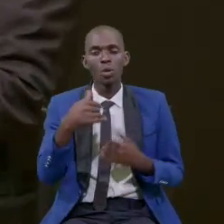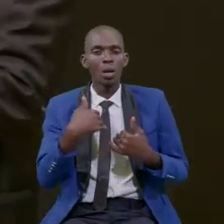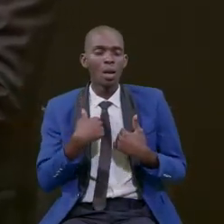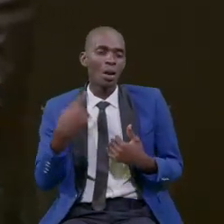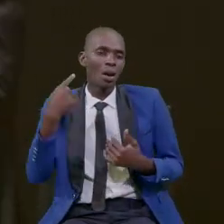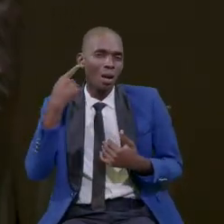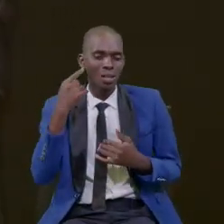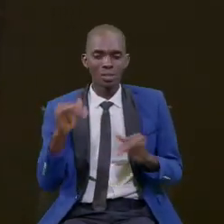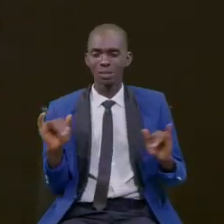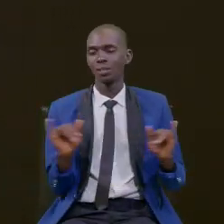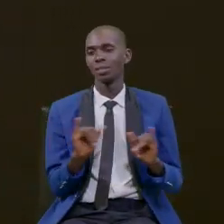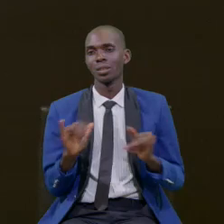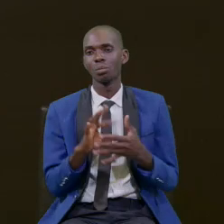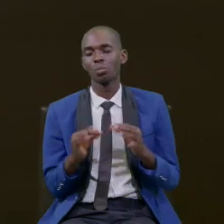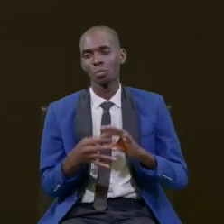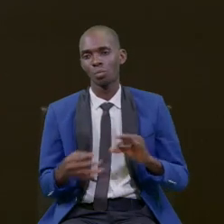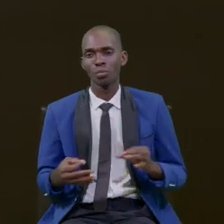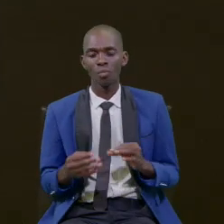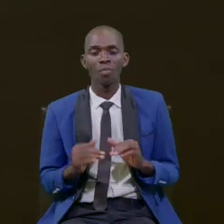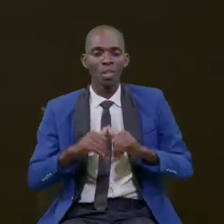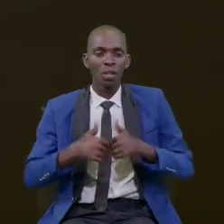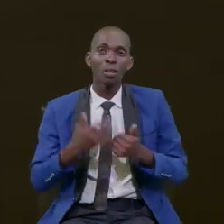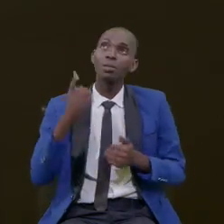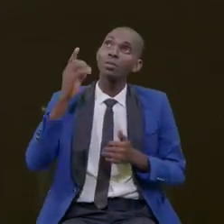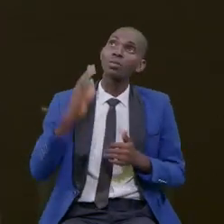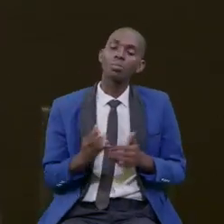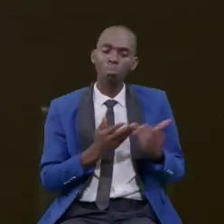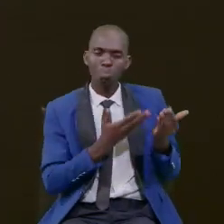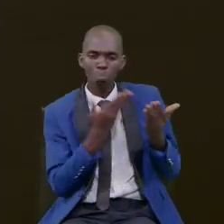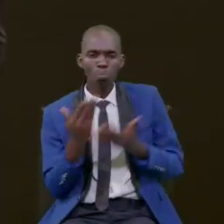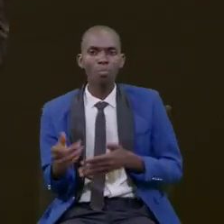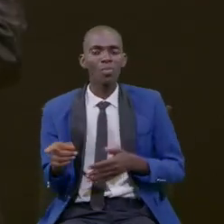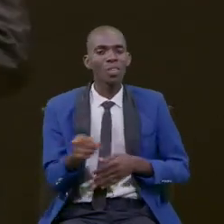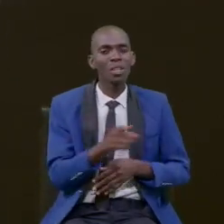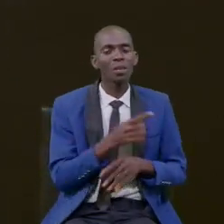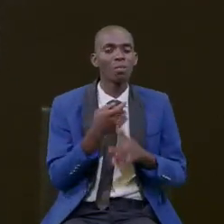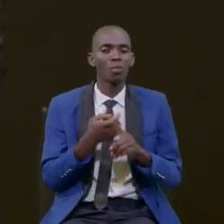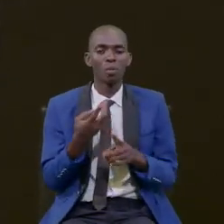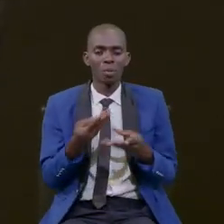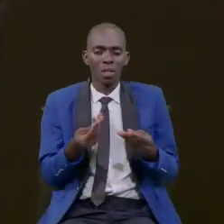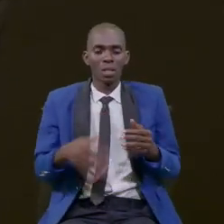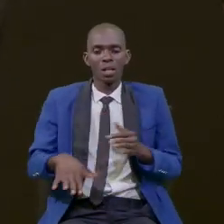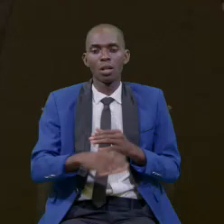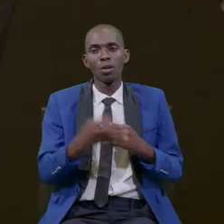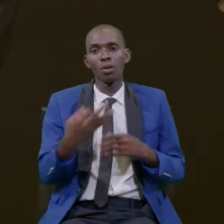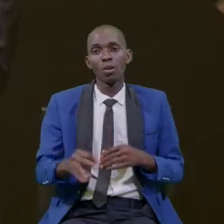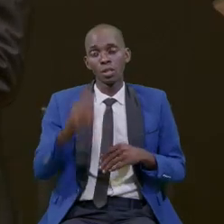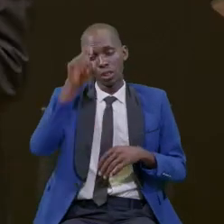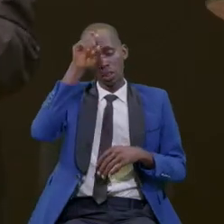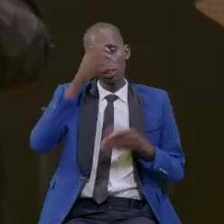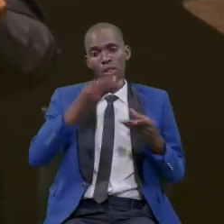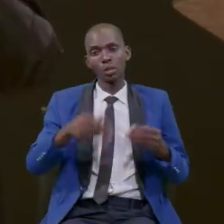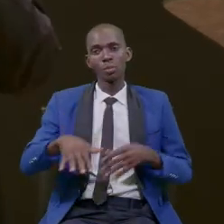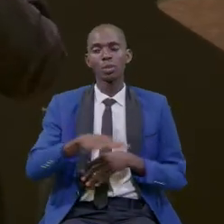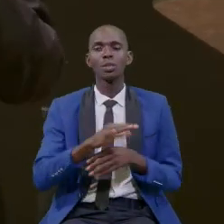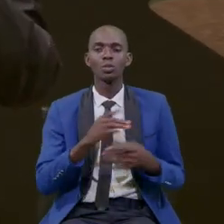has done, how he brought them out from the land of Egypt and brought them into Canaan.